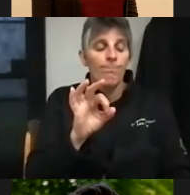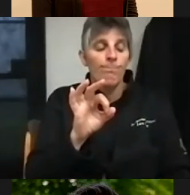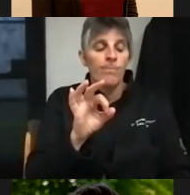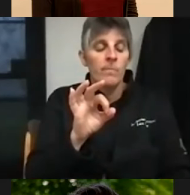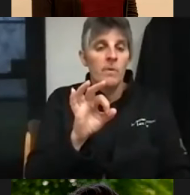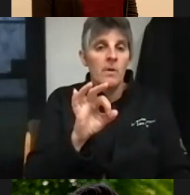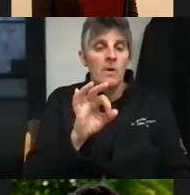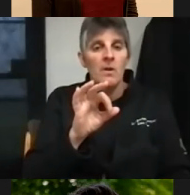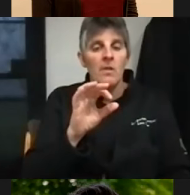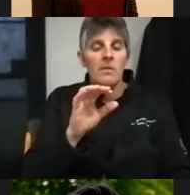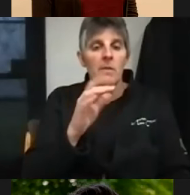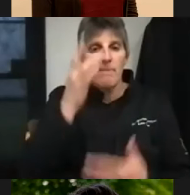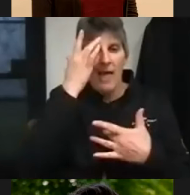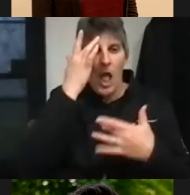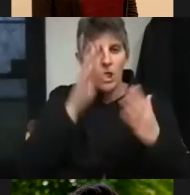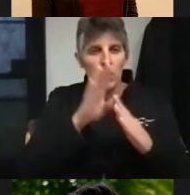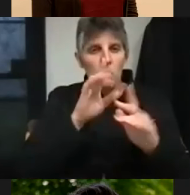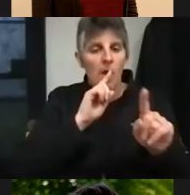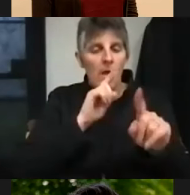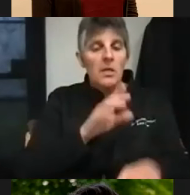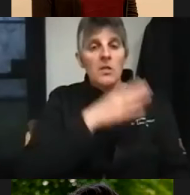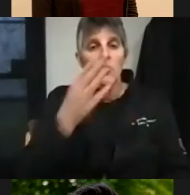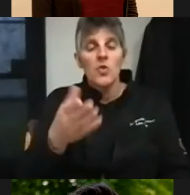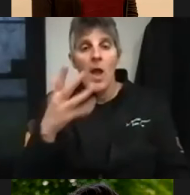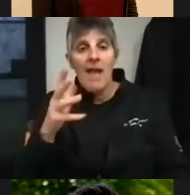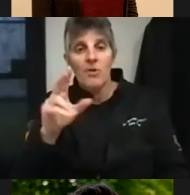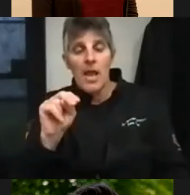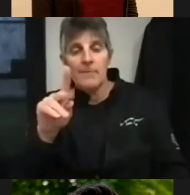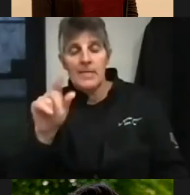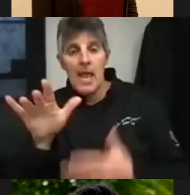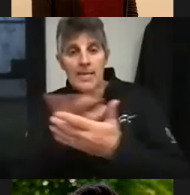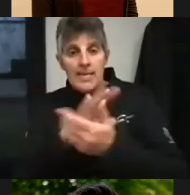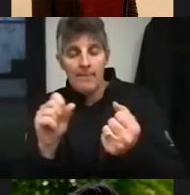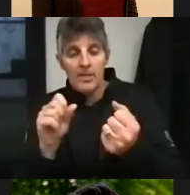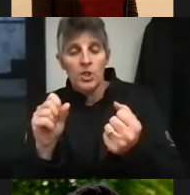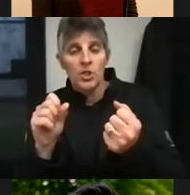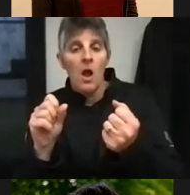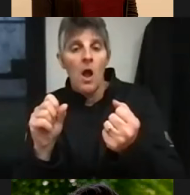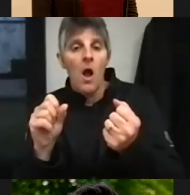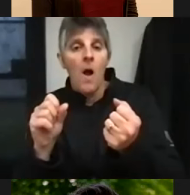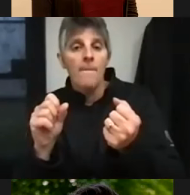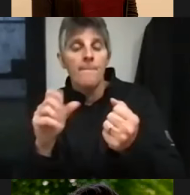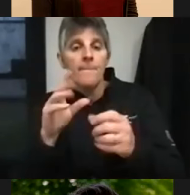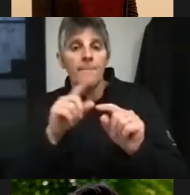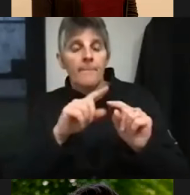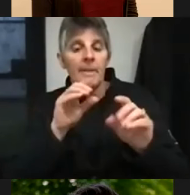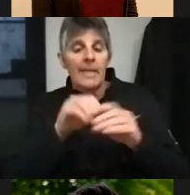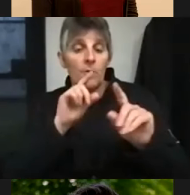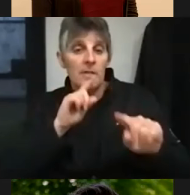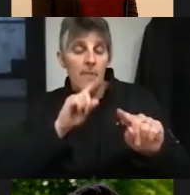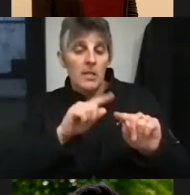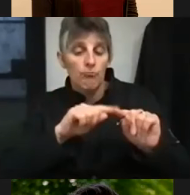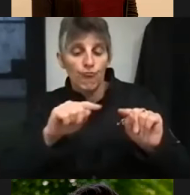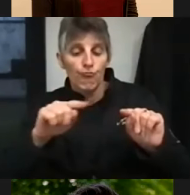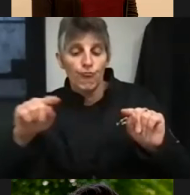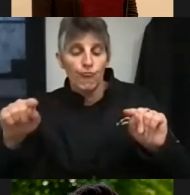pattern ERG response. So after AMD damage, in the response